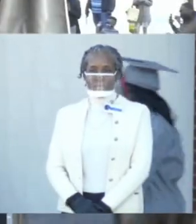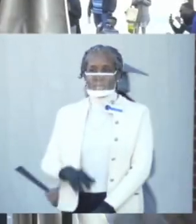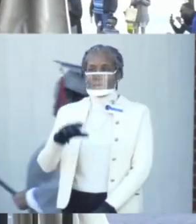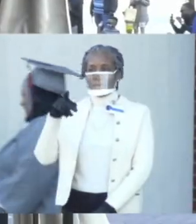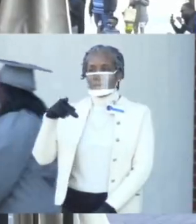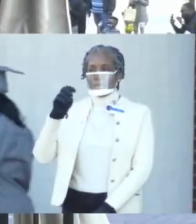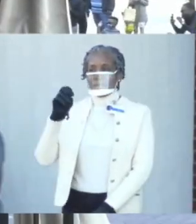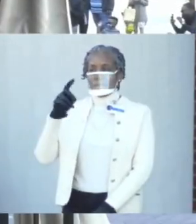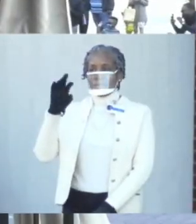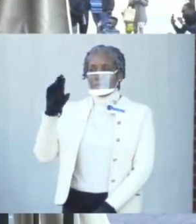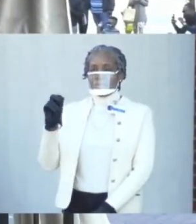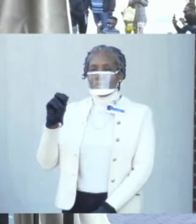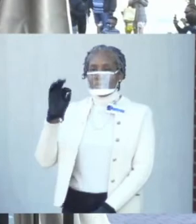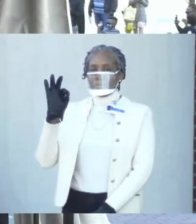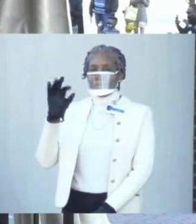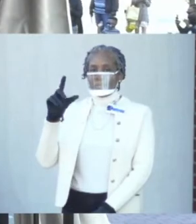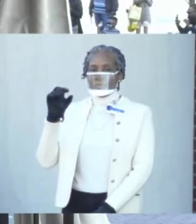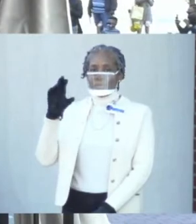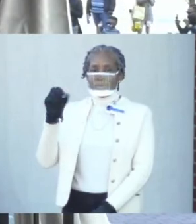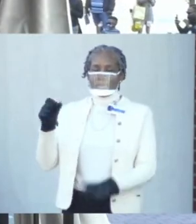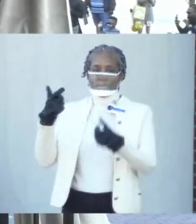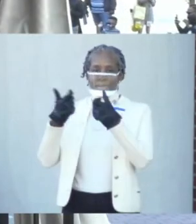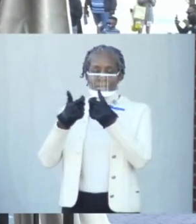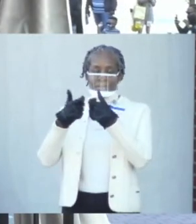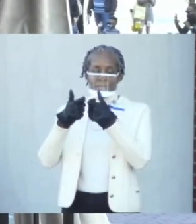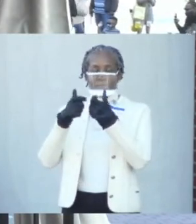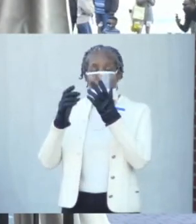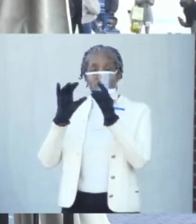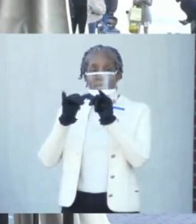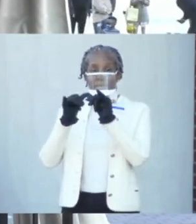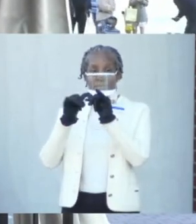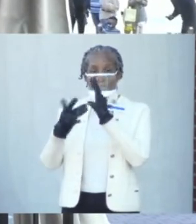Pedro Flores, Electronics Engineering Technology.